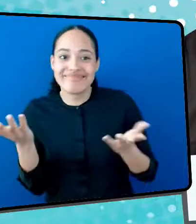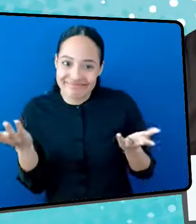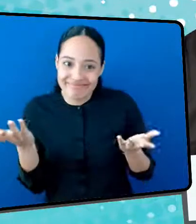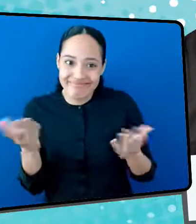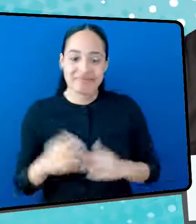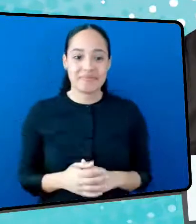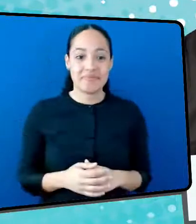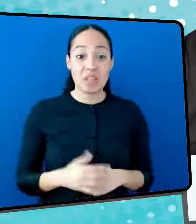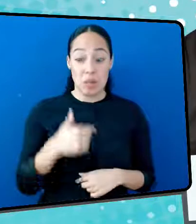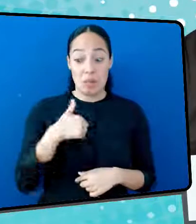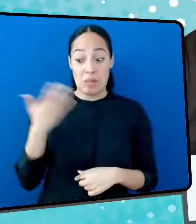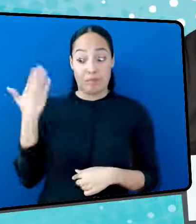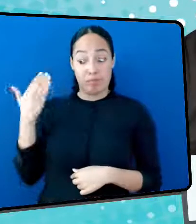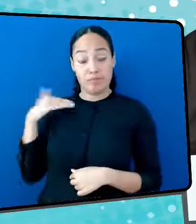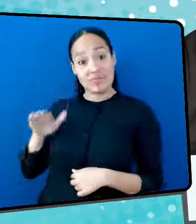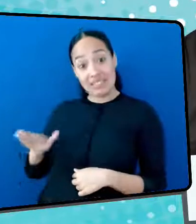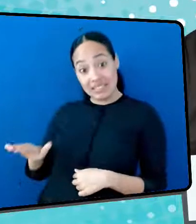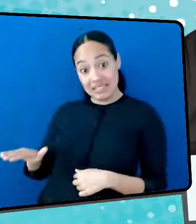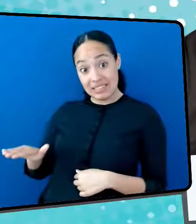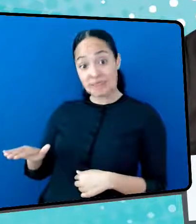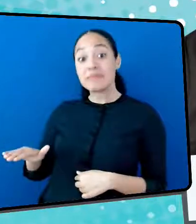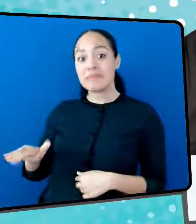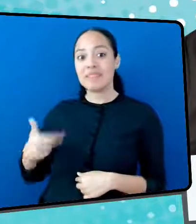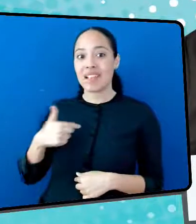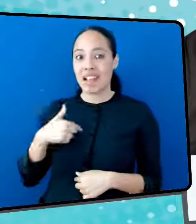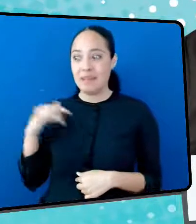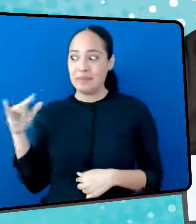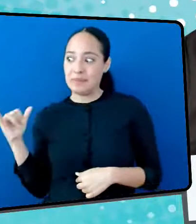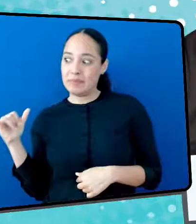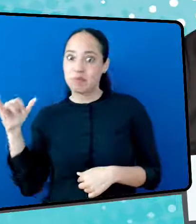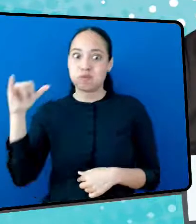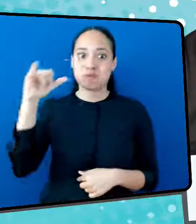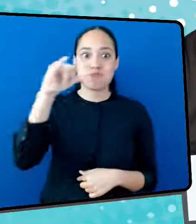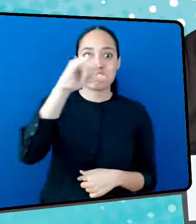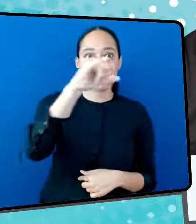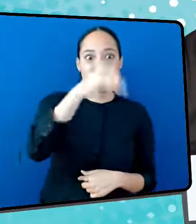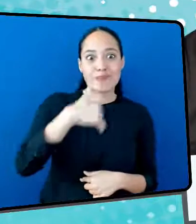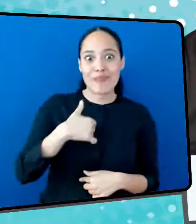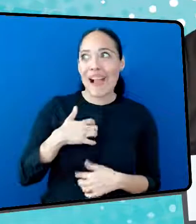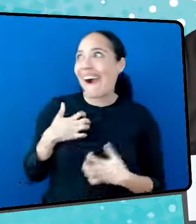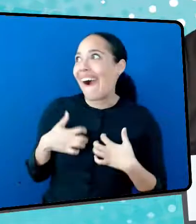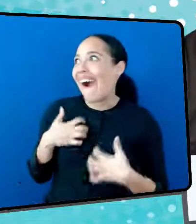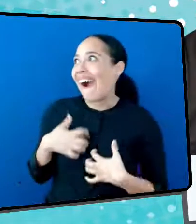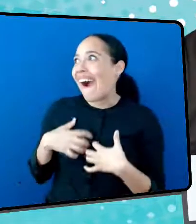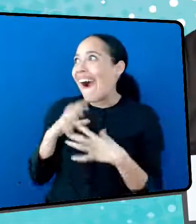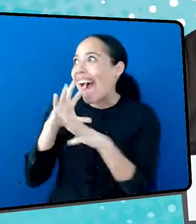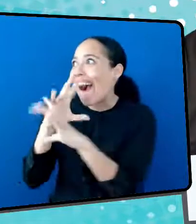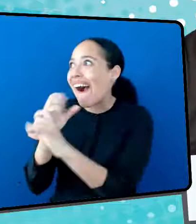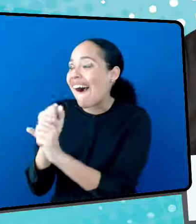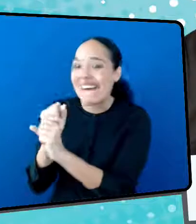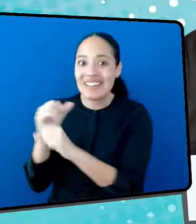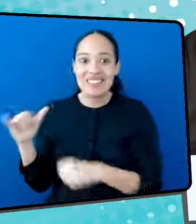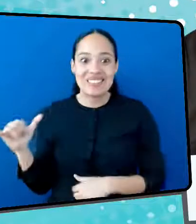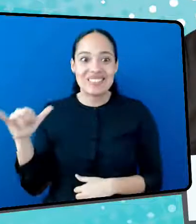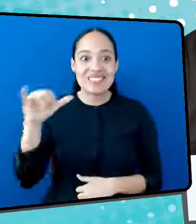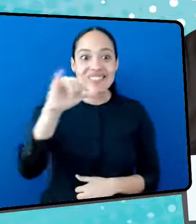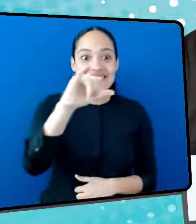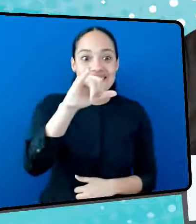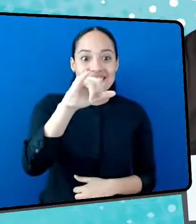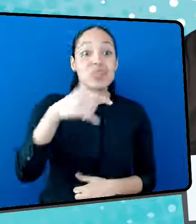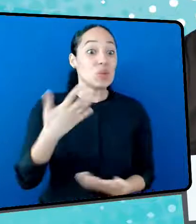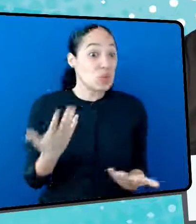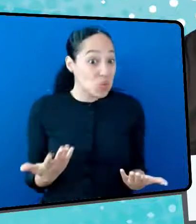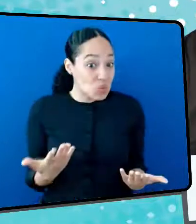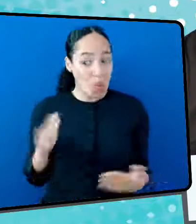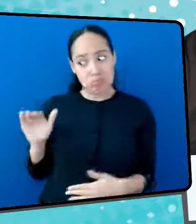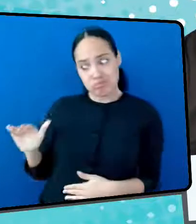the background there. And I was lucky enough that I thought I wanted to do some sort of sciencey type subject, and so